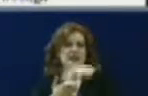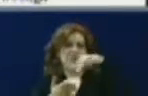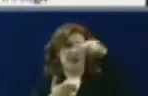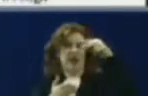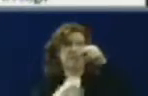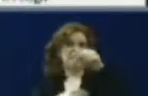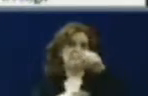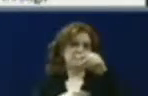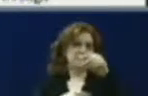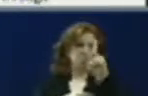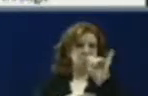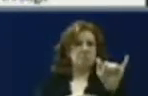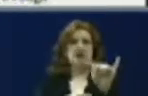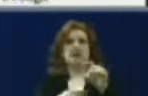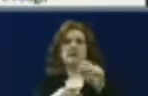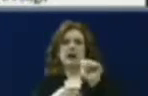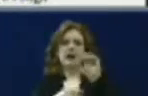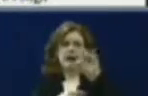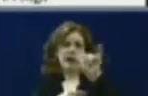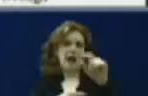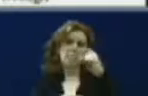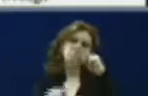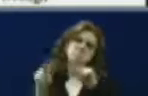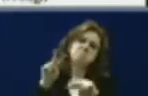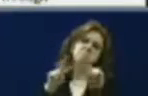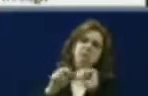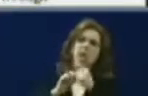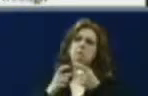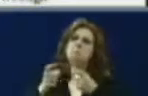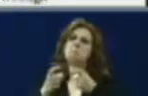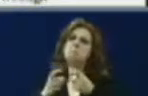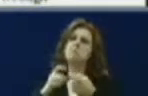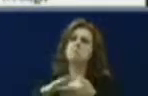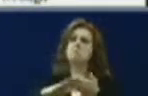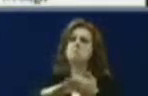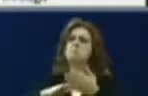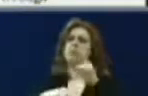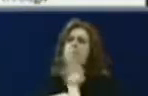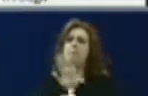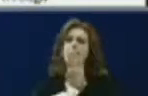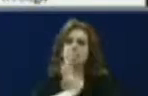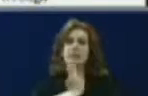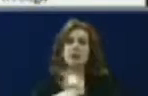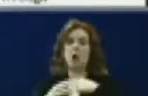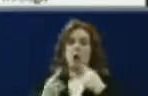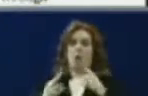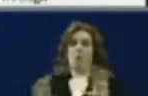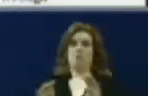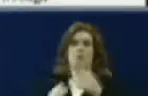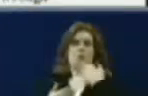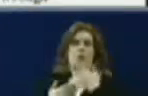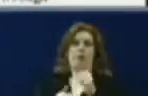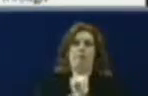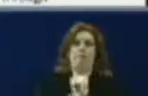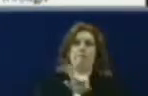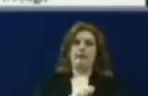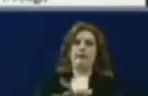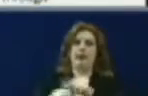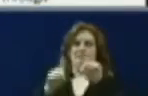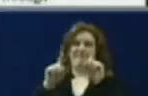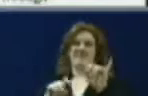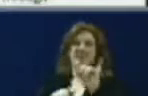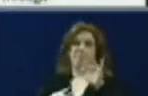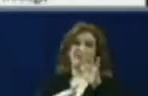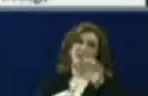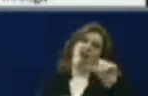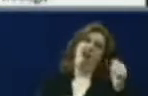to see the inside operations of a business. I also hope to perform well in our national exam, like other seniors have